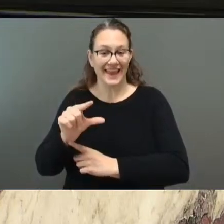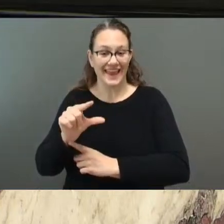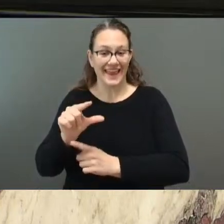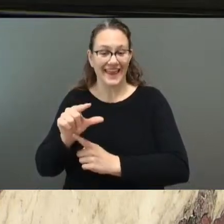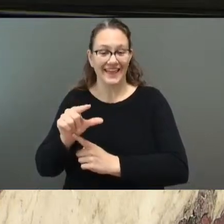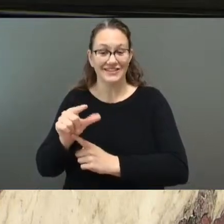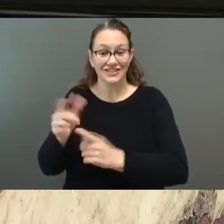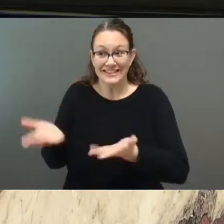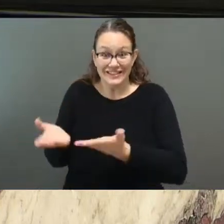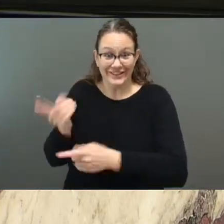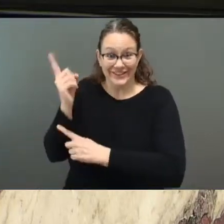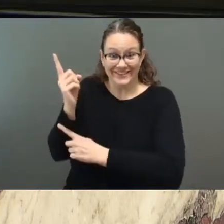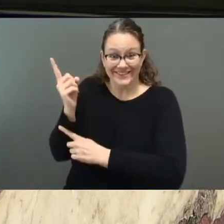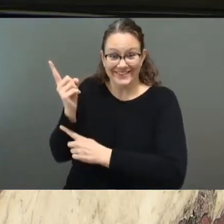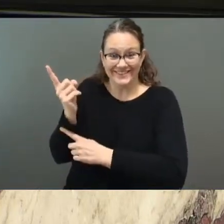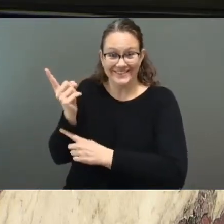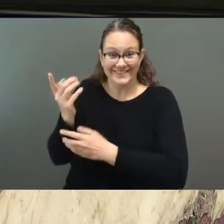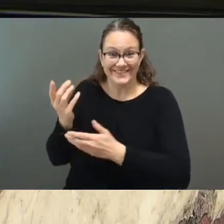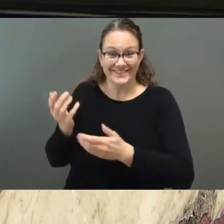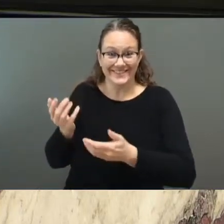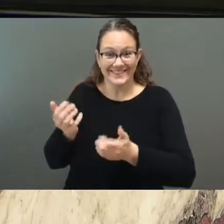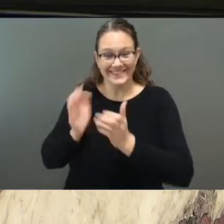her,